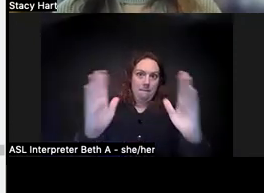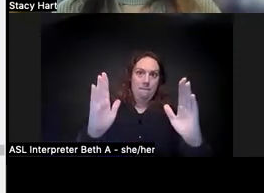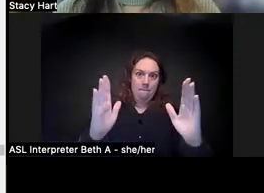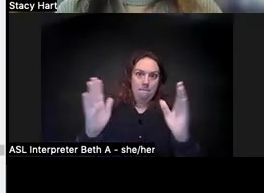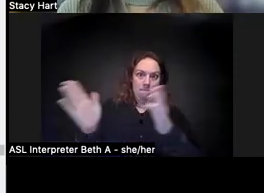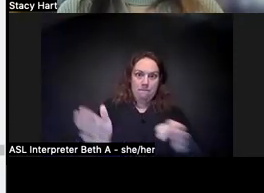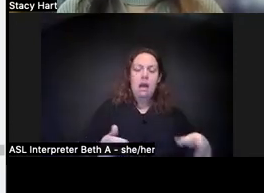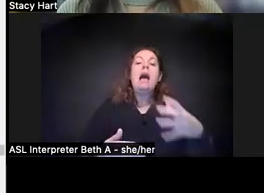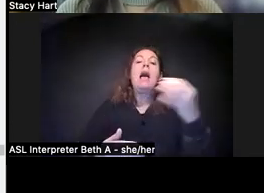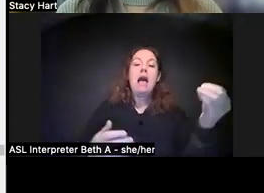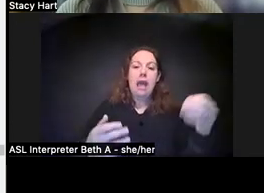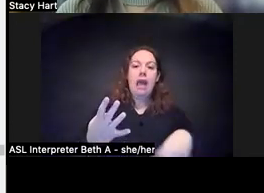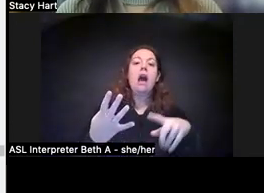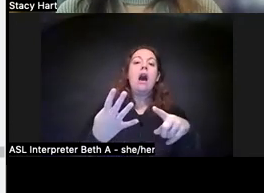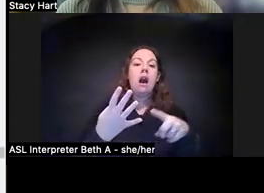Next slide.